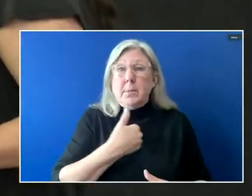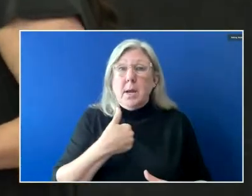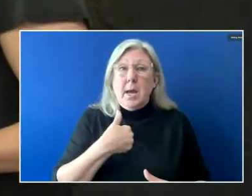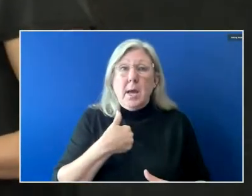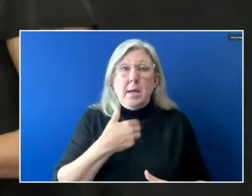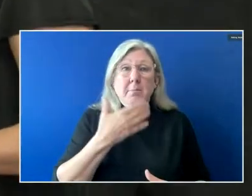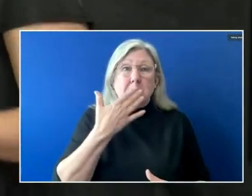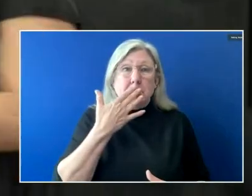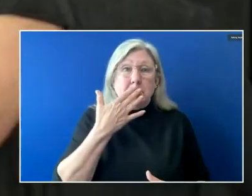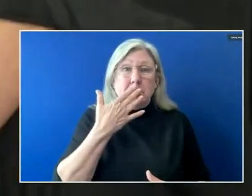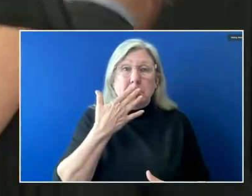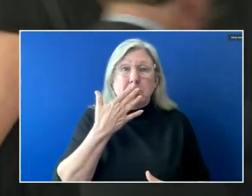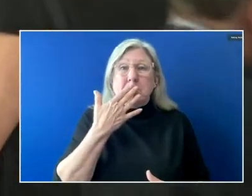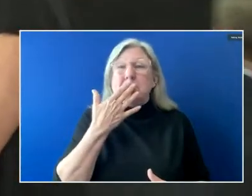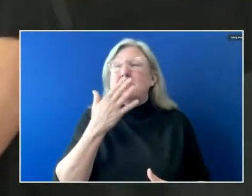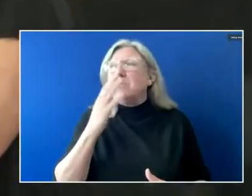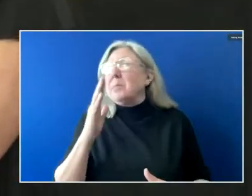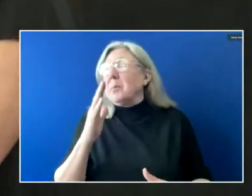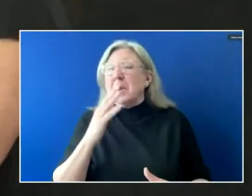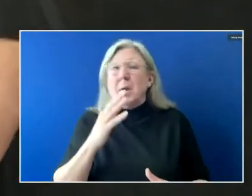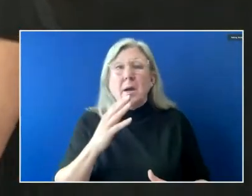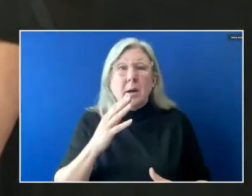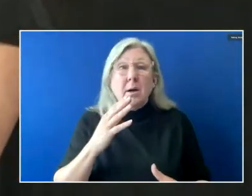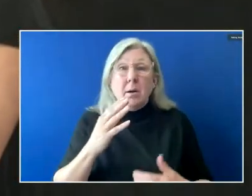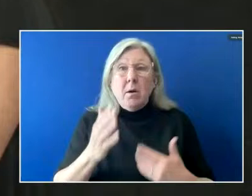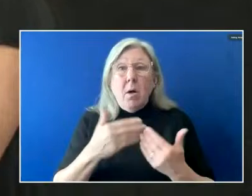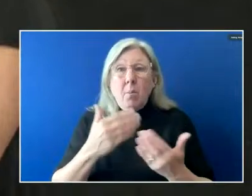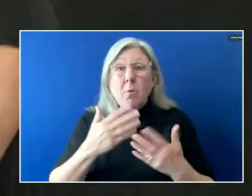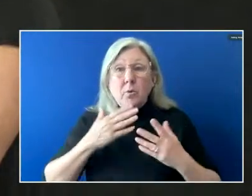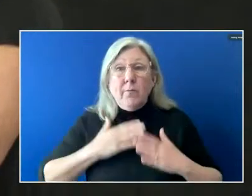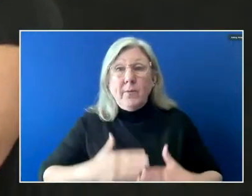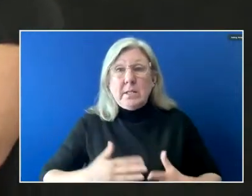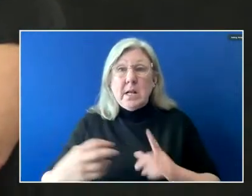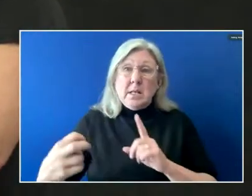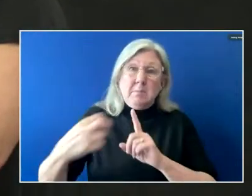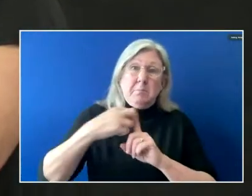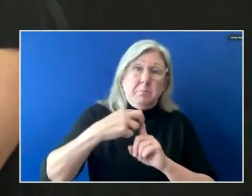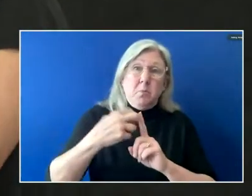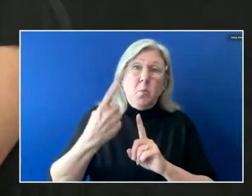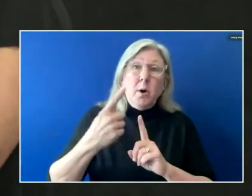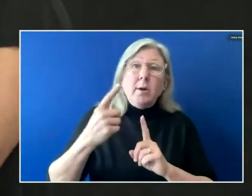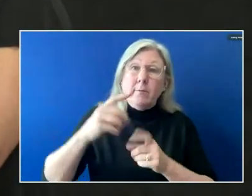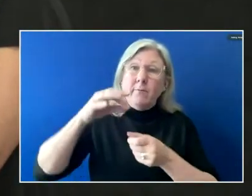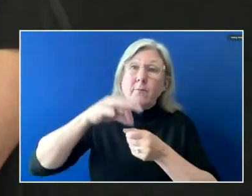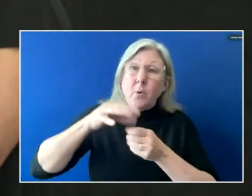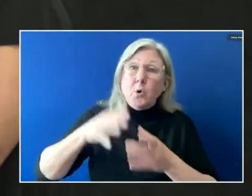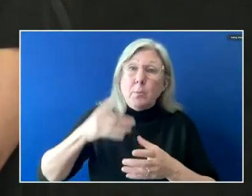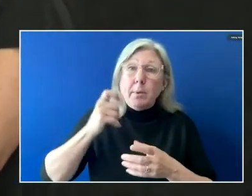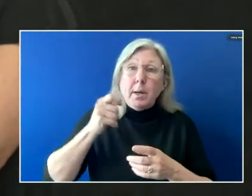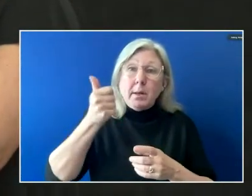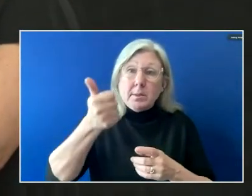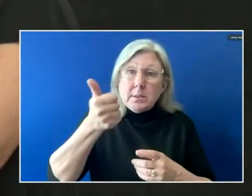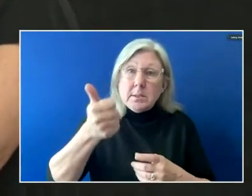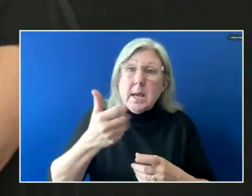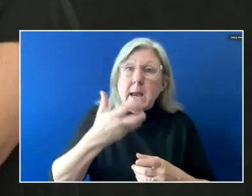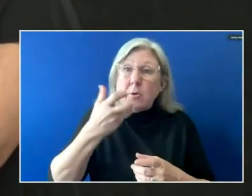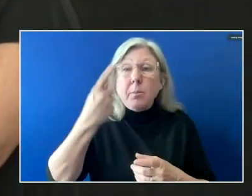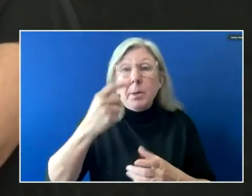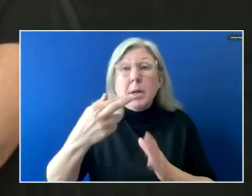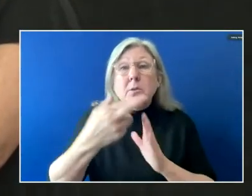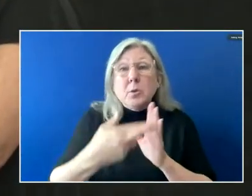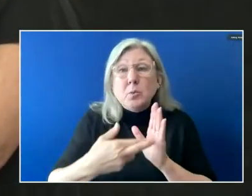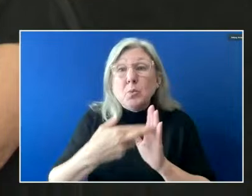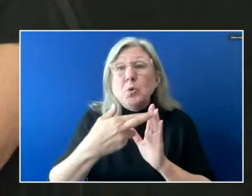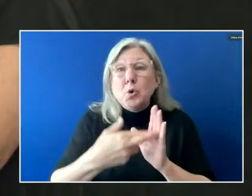almost um physically accosted by a voter um because they were angry because the rules keep changing as far as